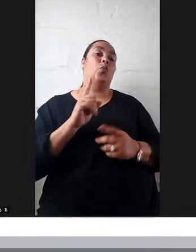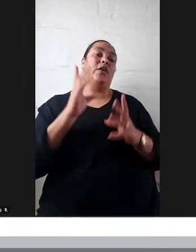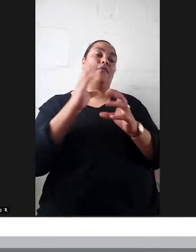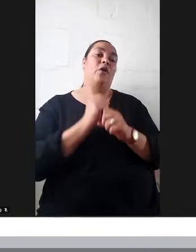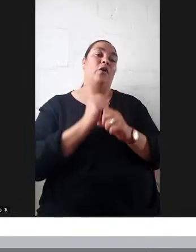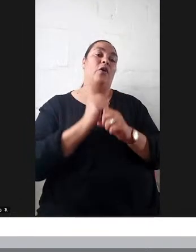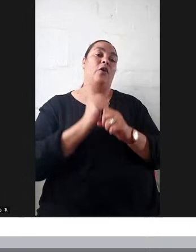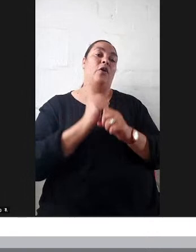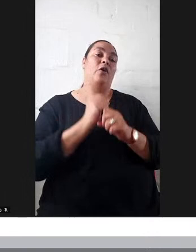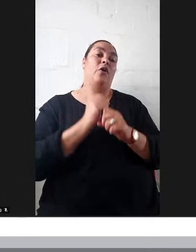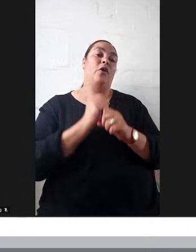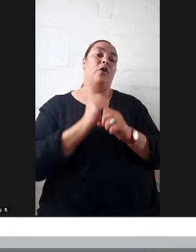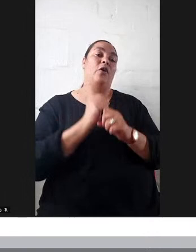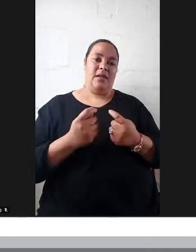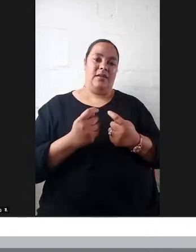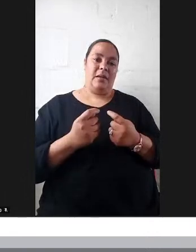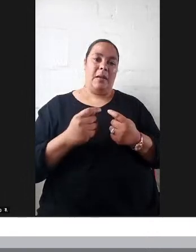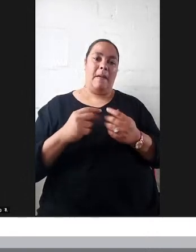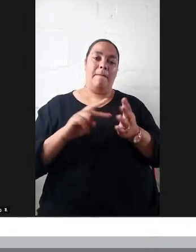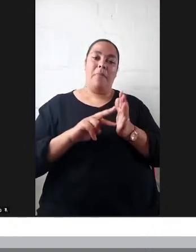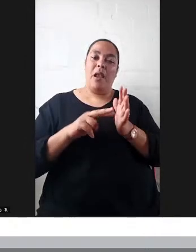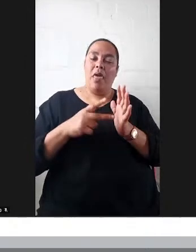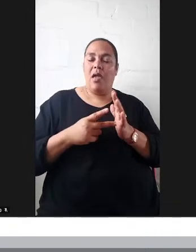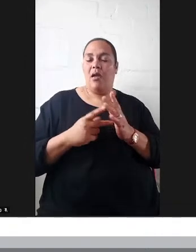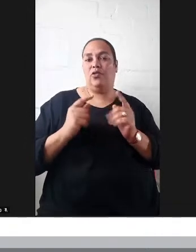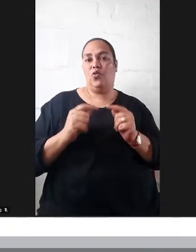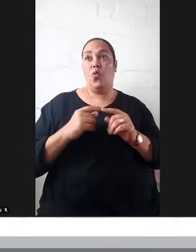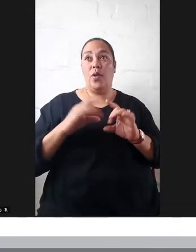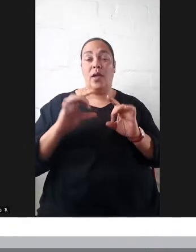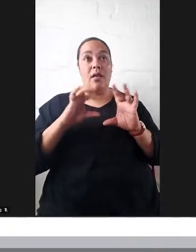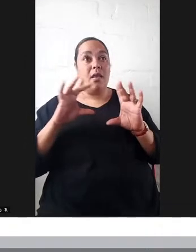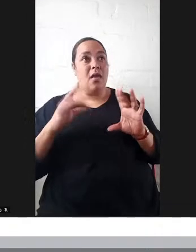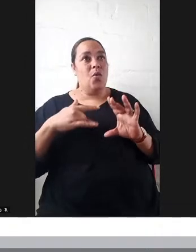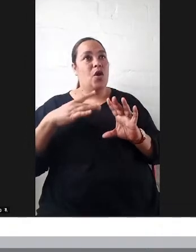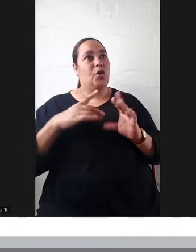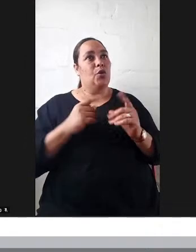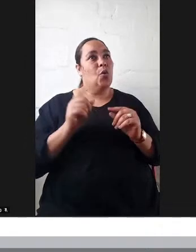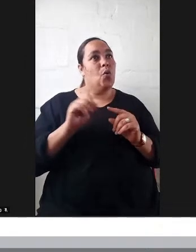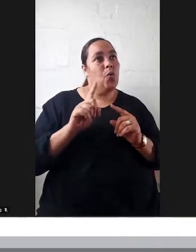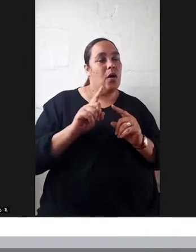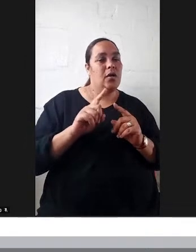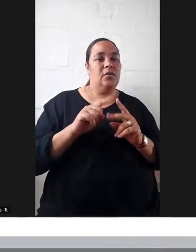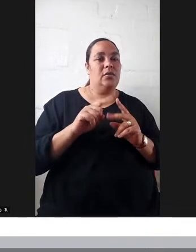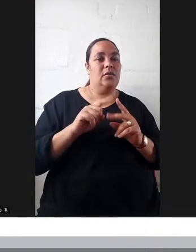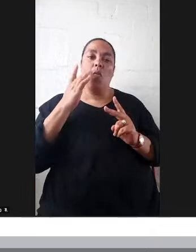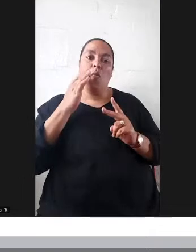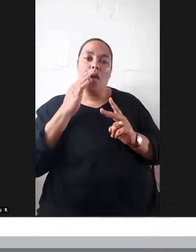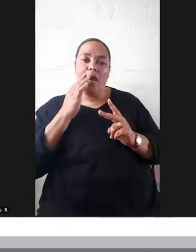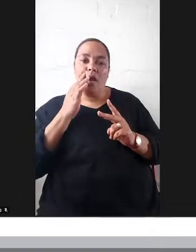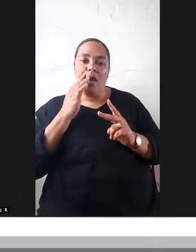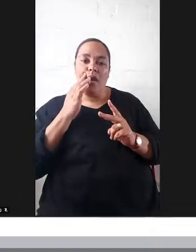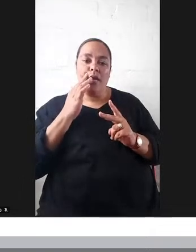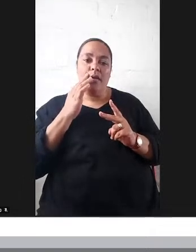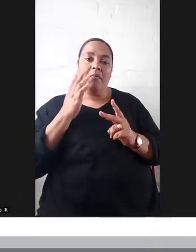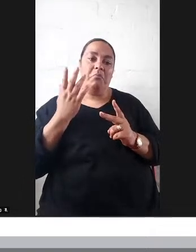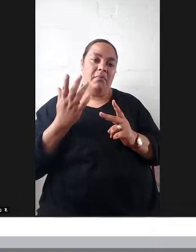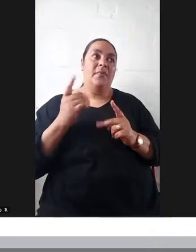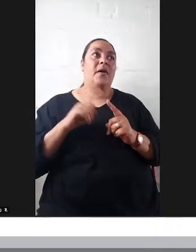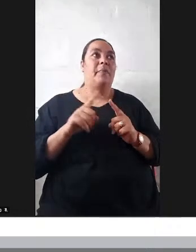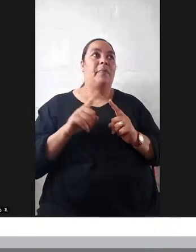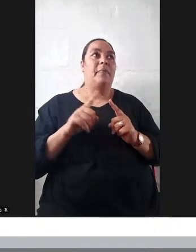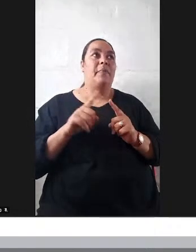planning, strategic planning. Are we clear on what we want to do, when we want to do it, and have we focused